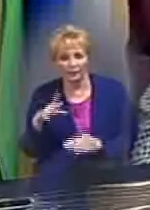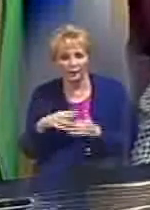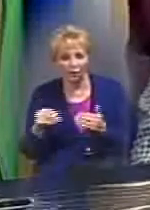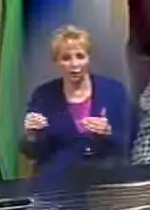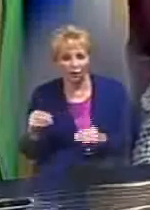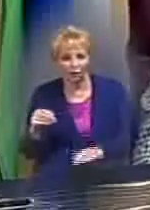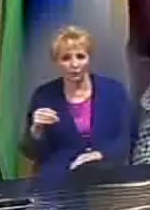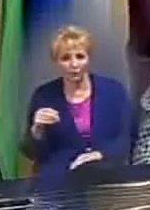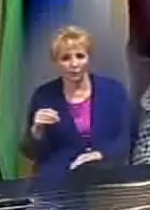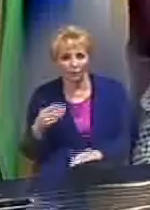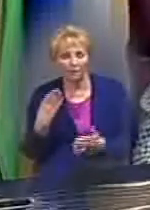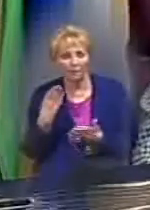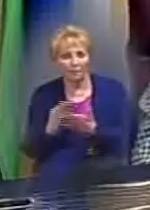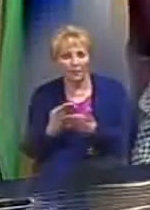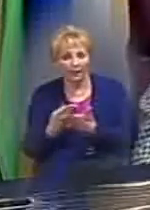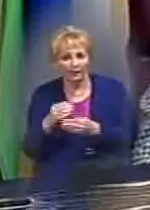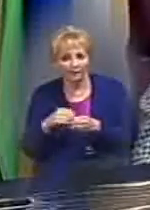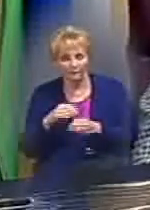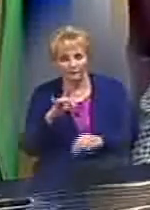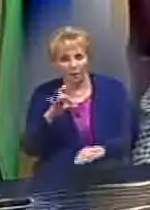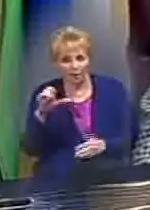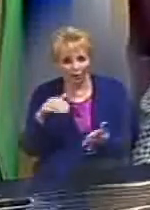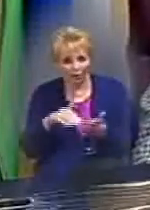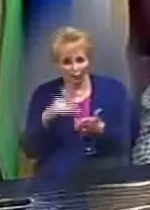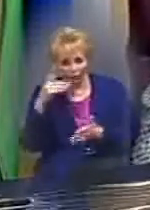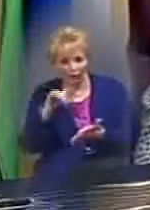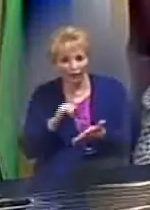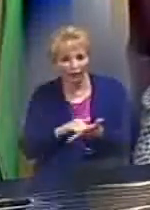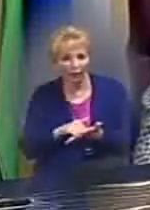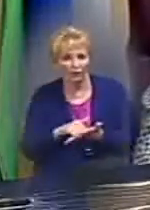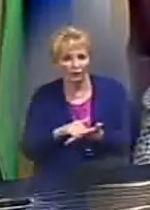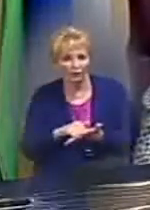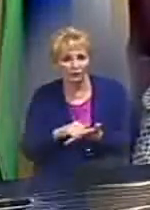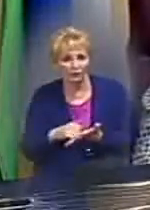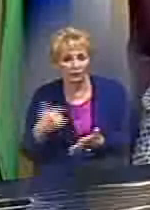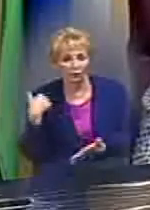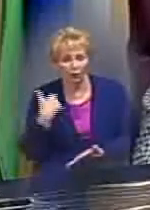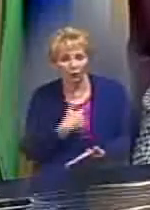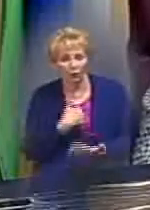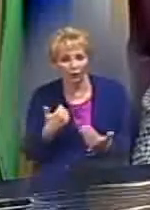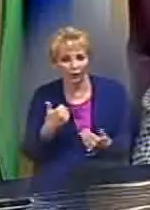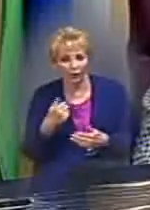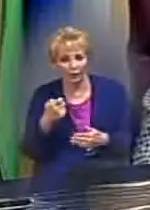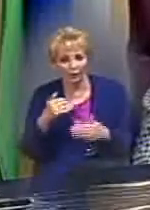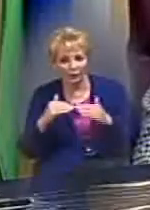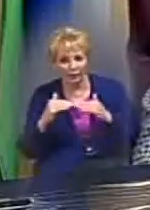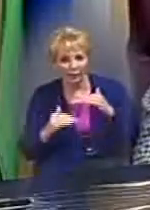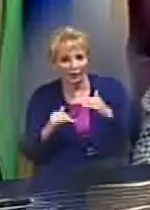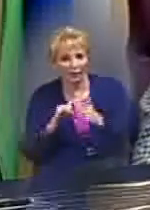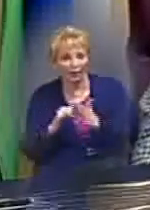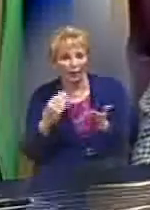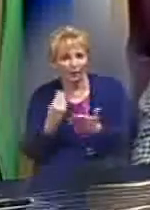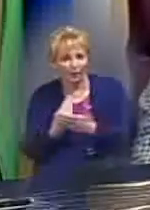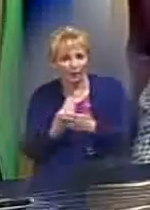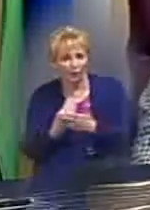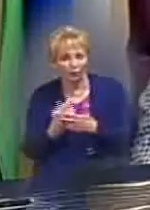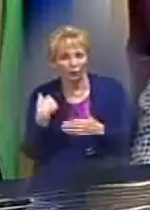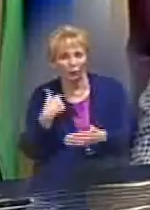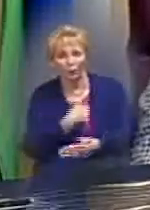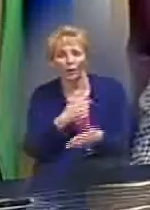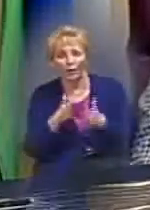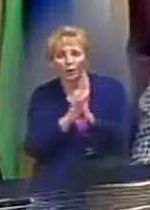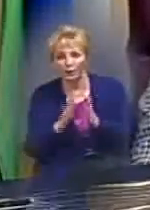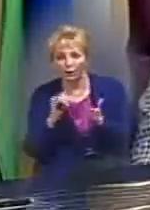$799,868. We budgeted $800,000 for that, so we are coming in just under that budget and would ask that